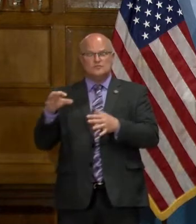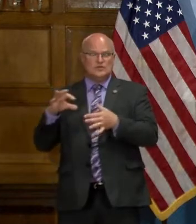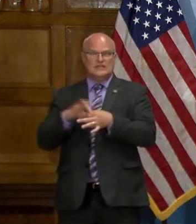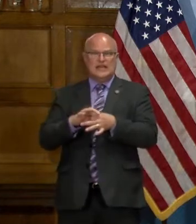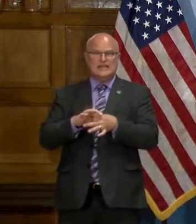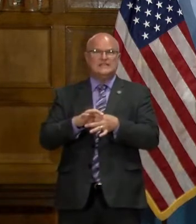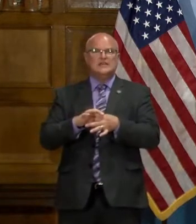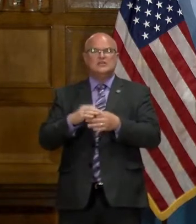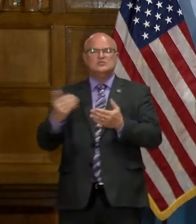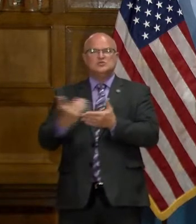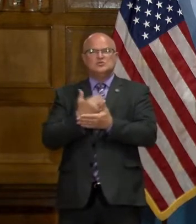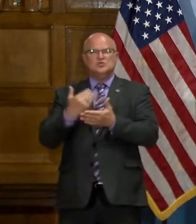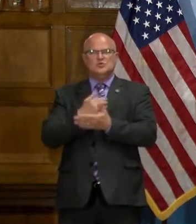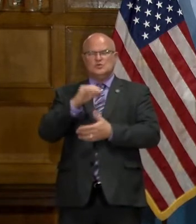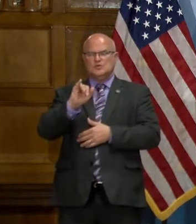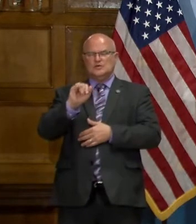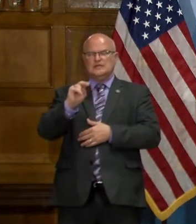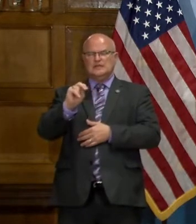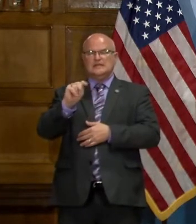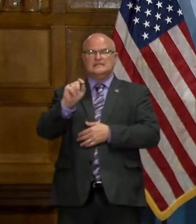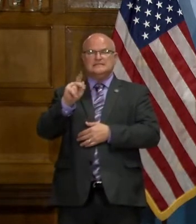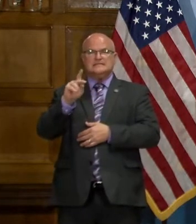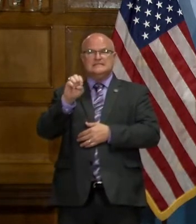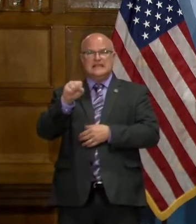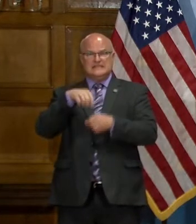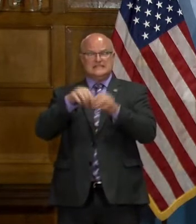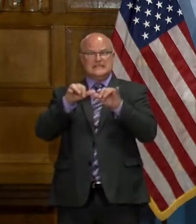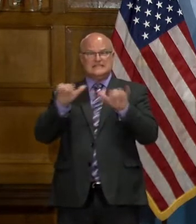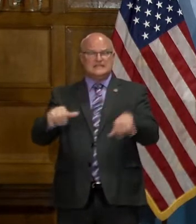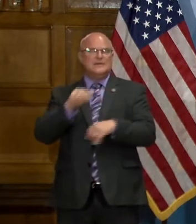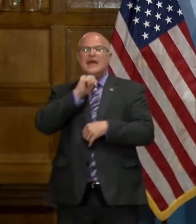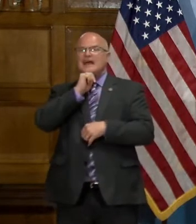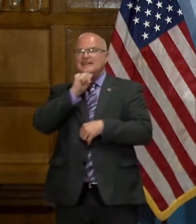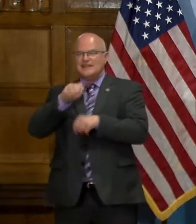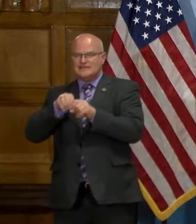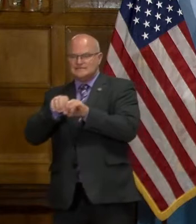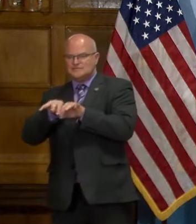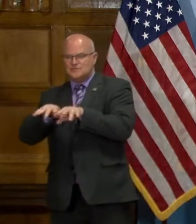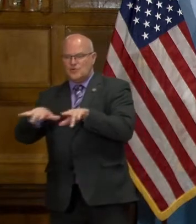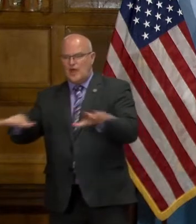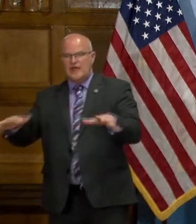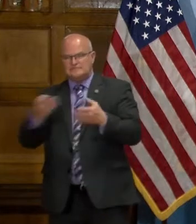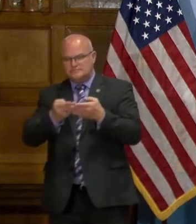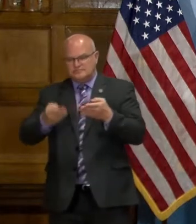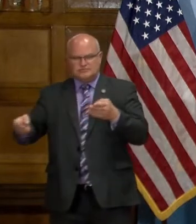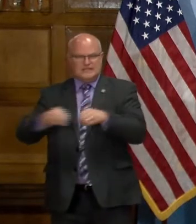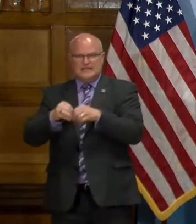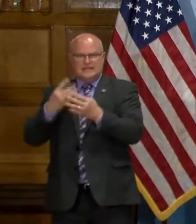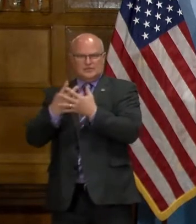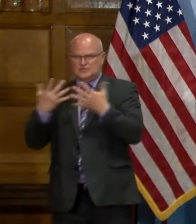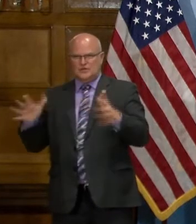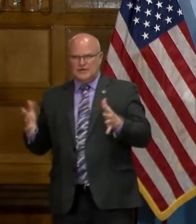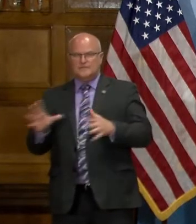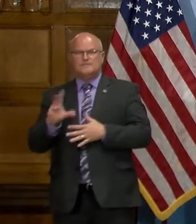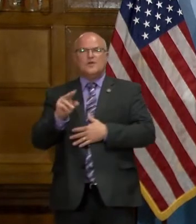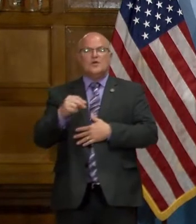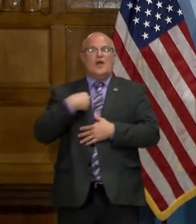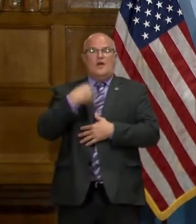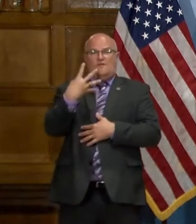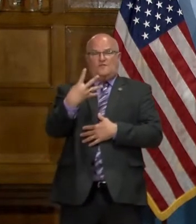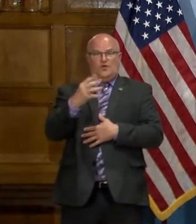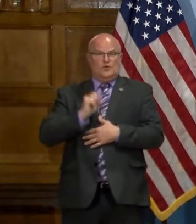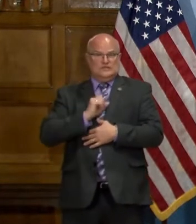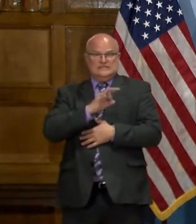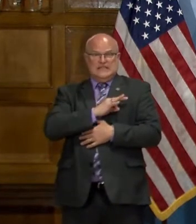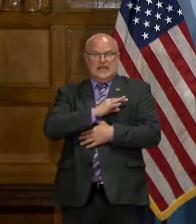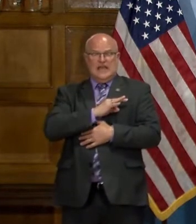new intakes into the system and not originating from infections within one of our facilities. We also have 4 staff who are